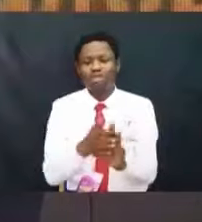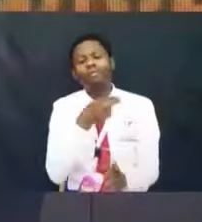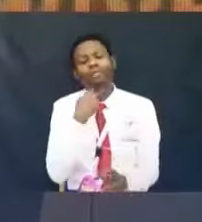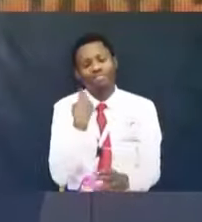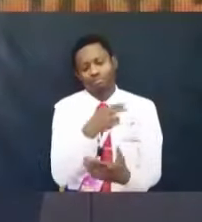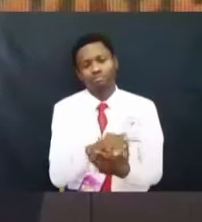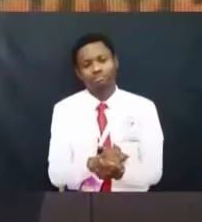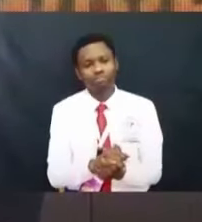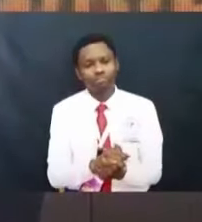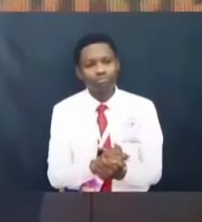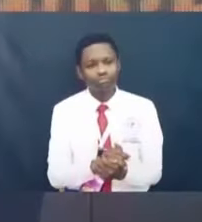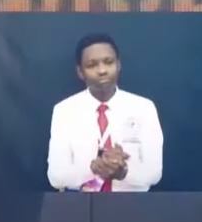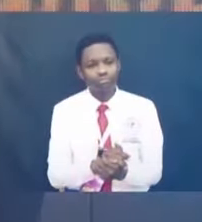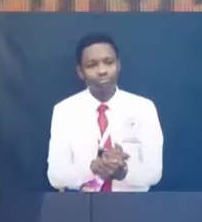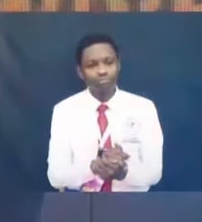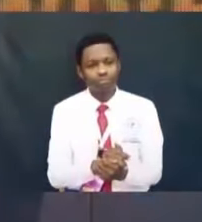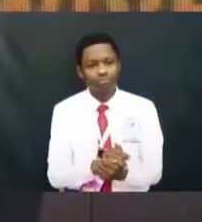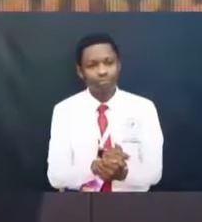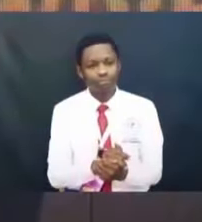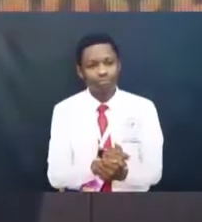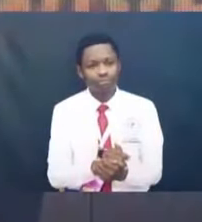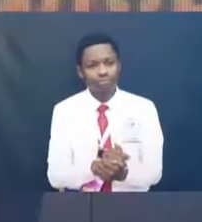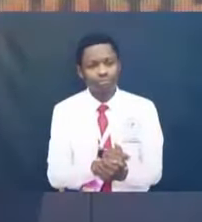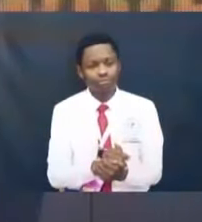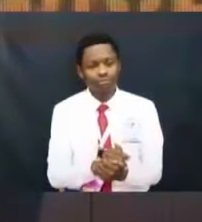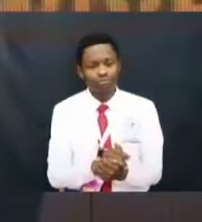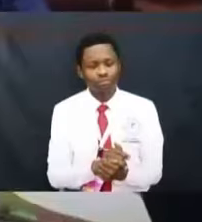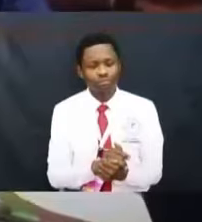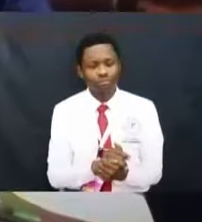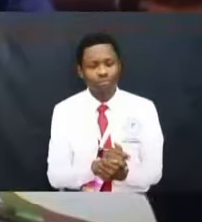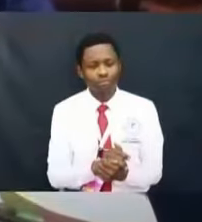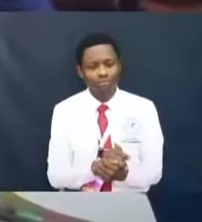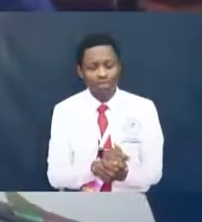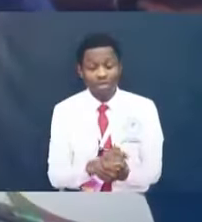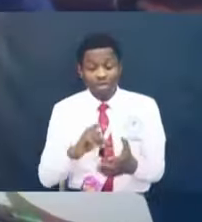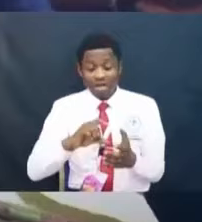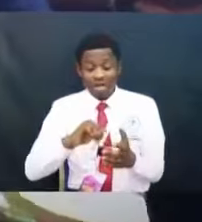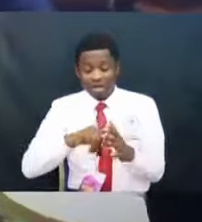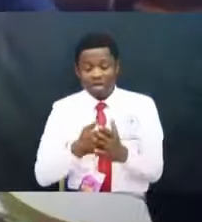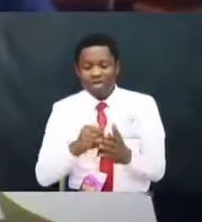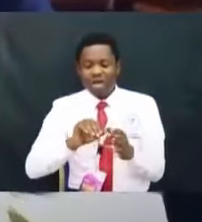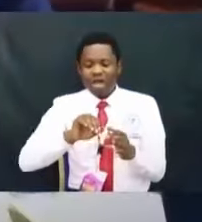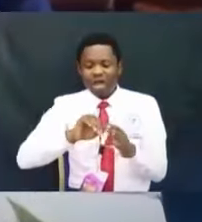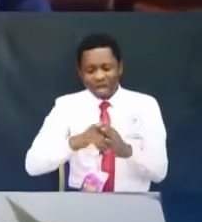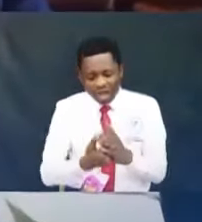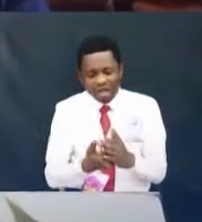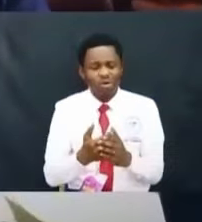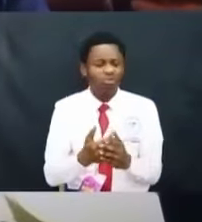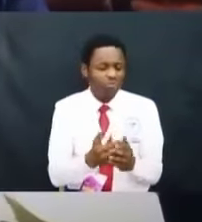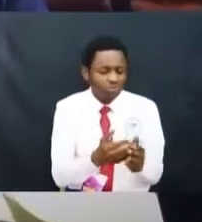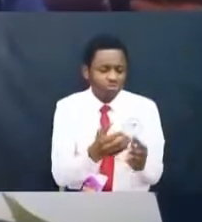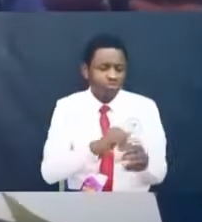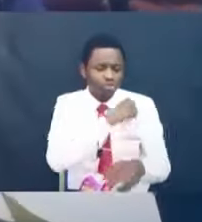We shall now turn to look at the pattern of establishing the local church in the New